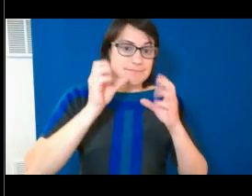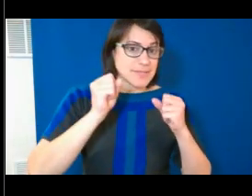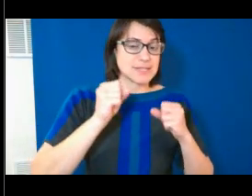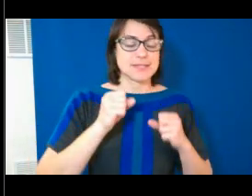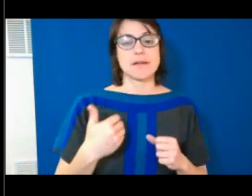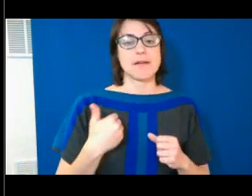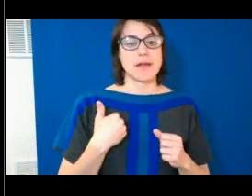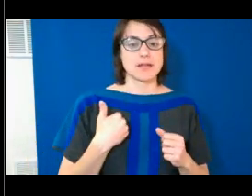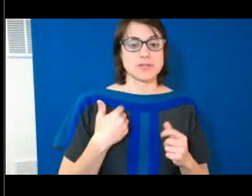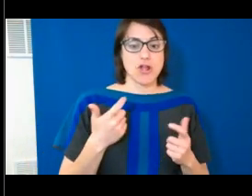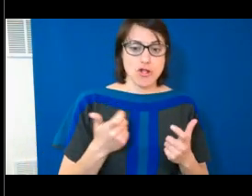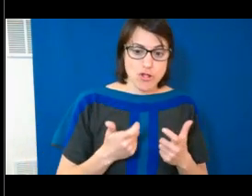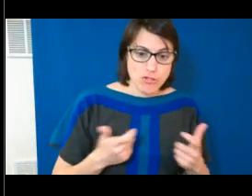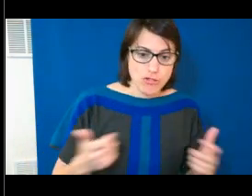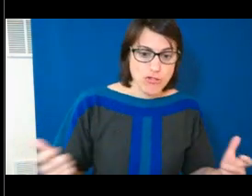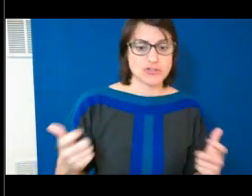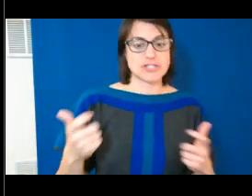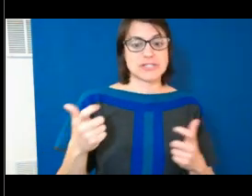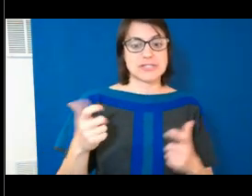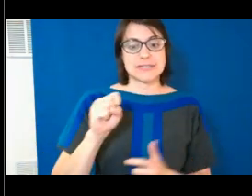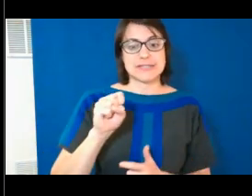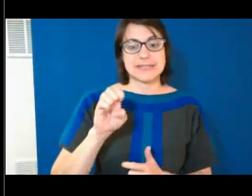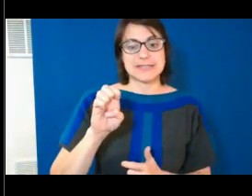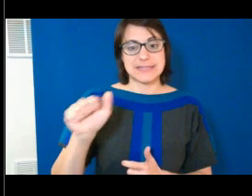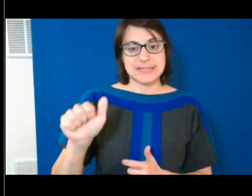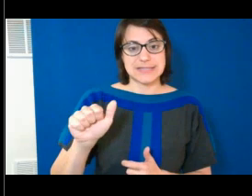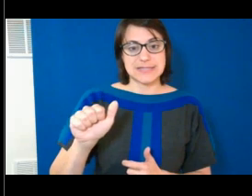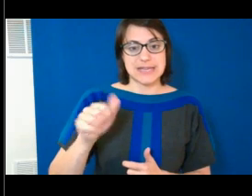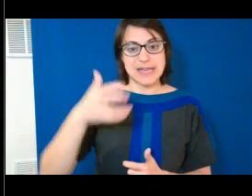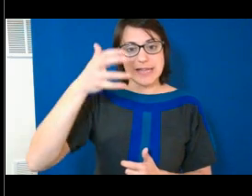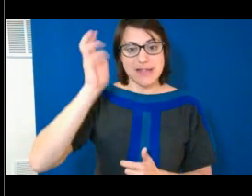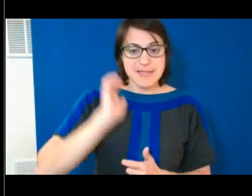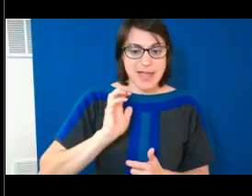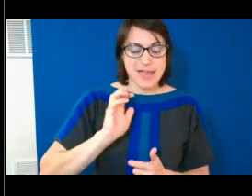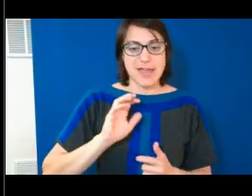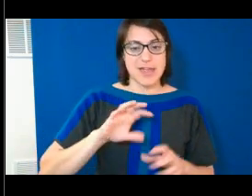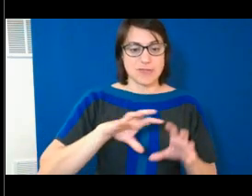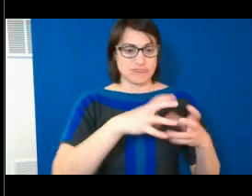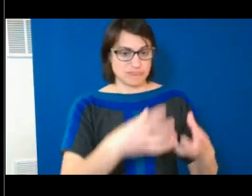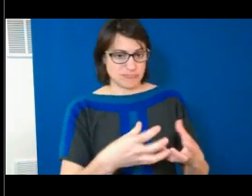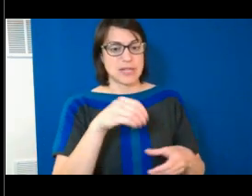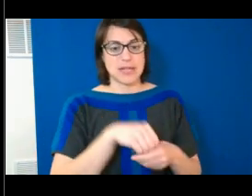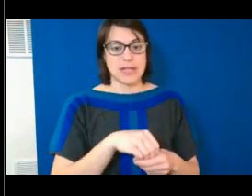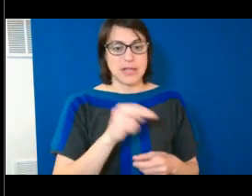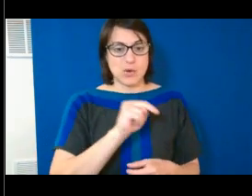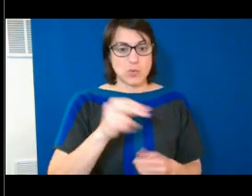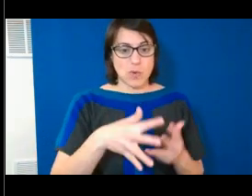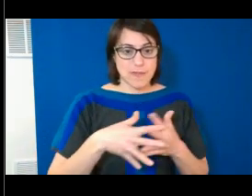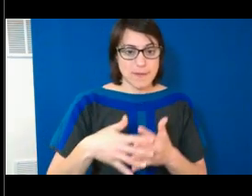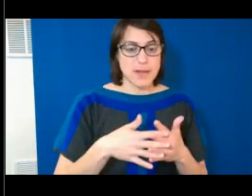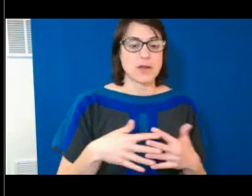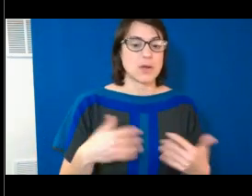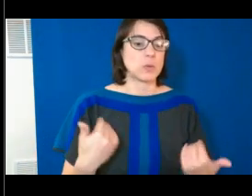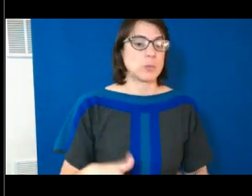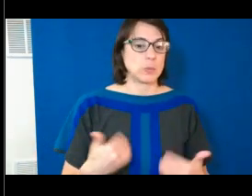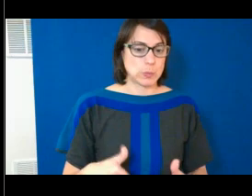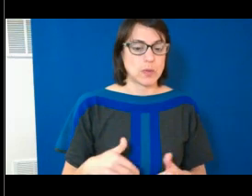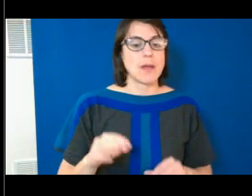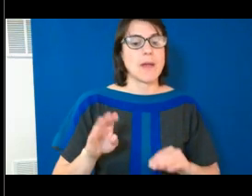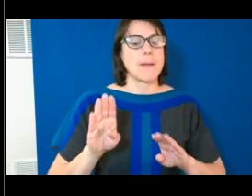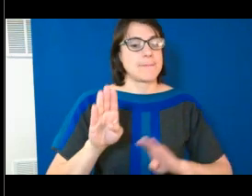sea lion recruit in North America, tons of nesting and burrowing seabirds, and is a biological hotspot for sure. It's a really